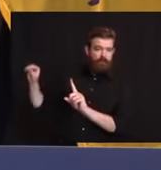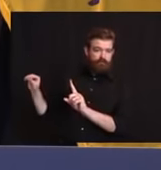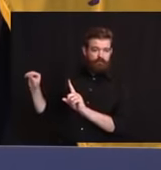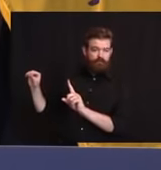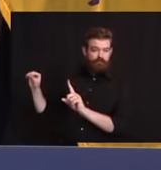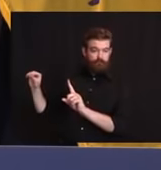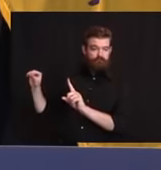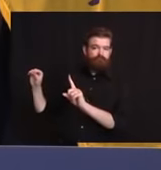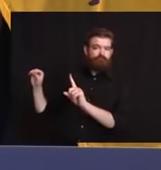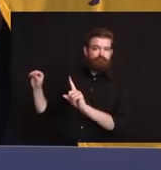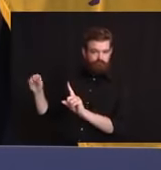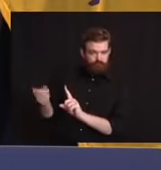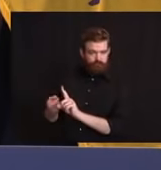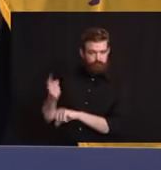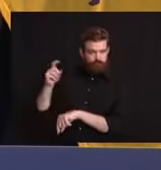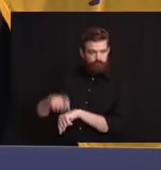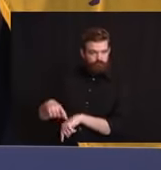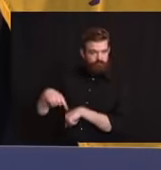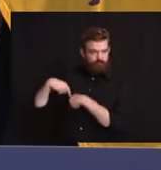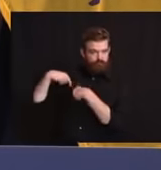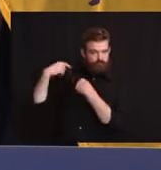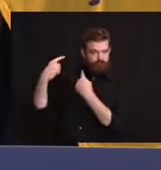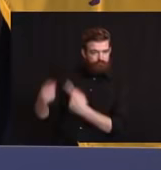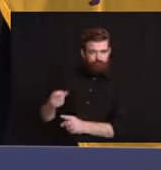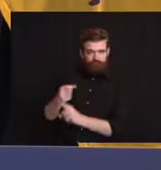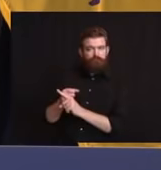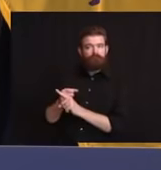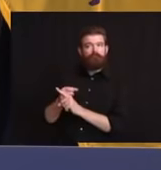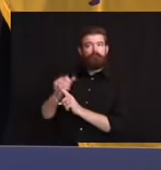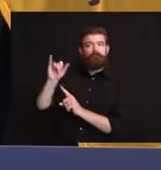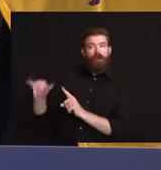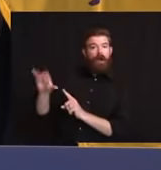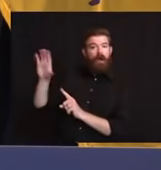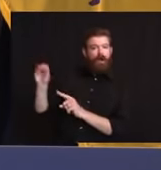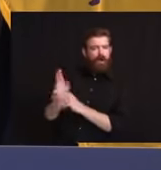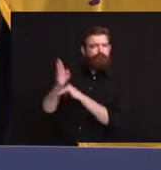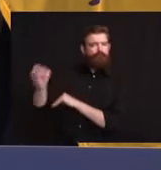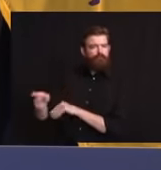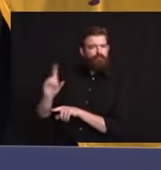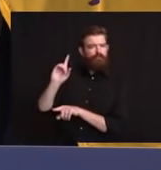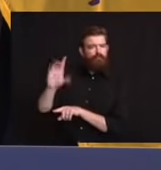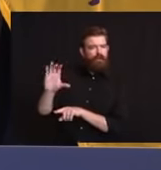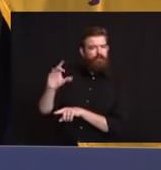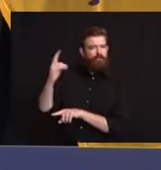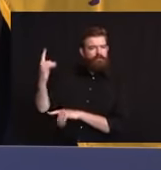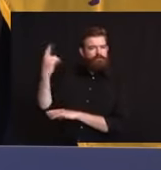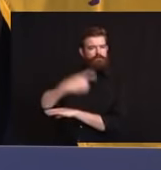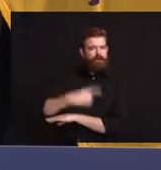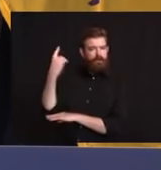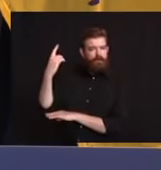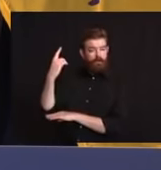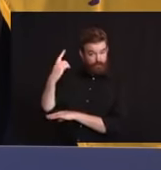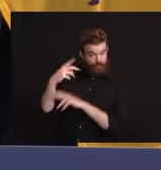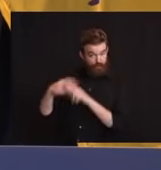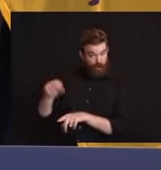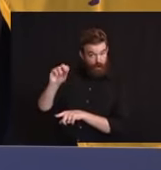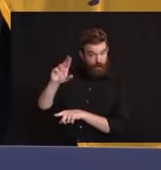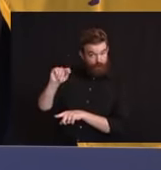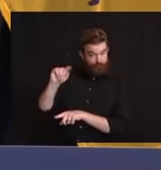triple digits. Does this qualify as an outbreak? And if so, do you know about the cause and what is being done? What is being done about